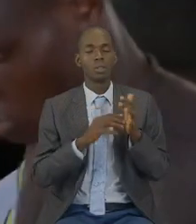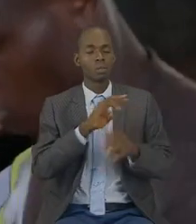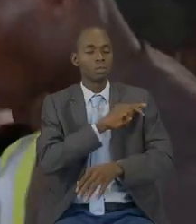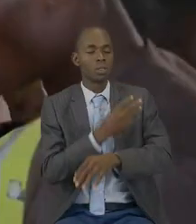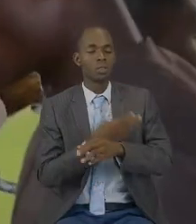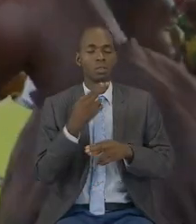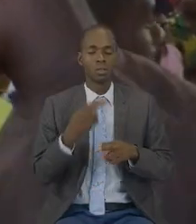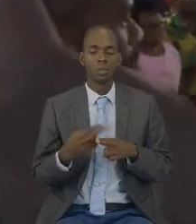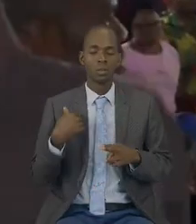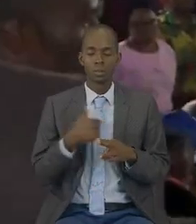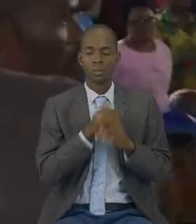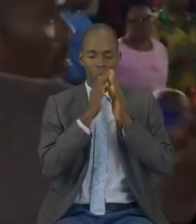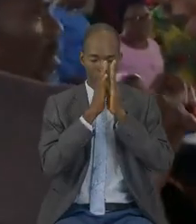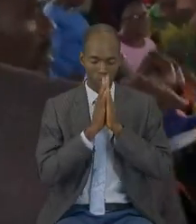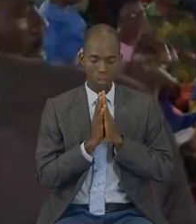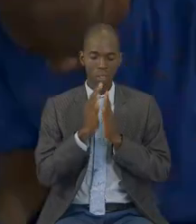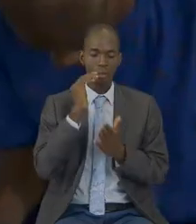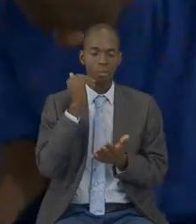mighty name we pray.